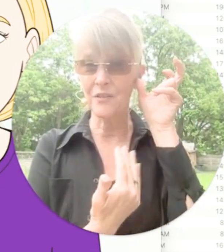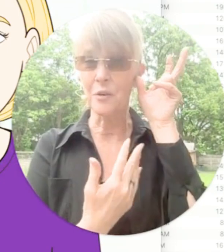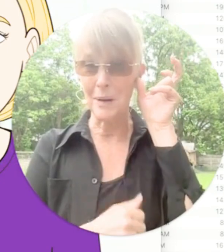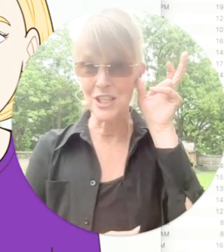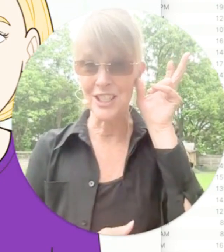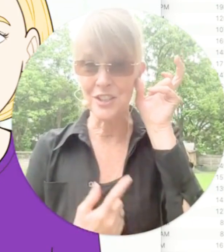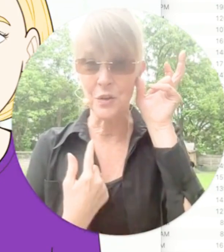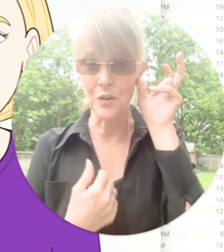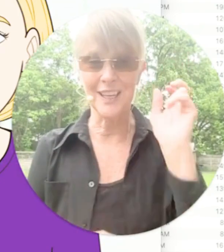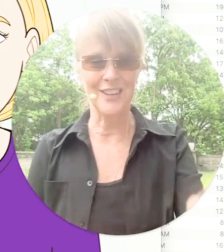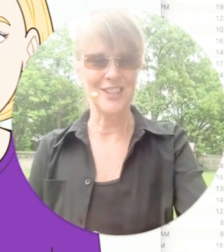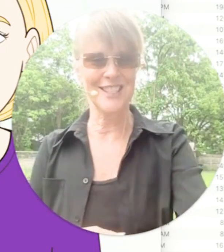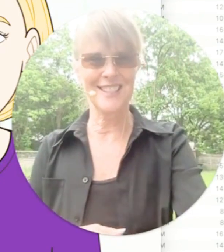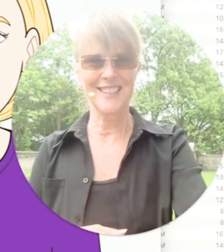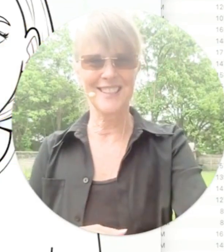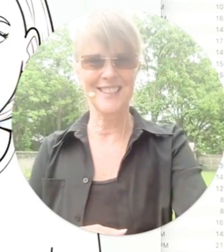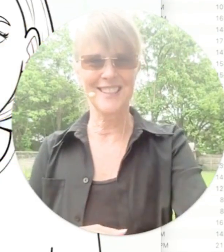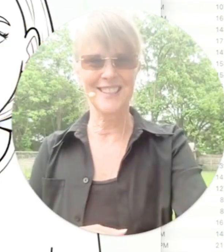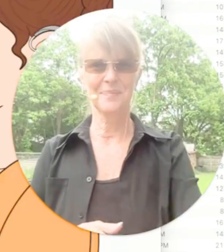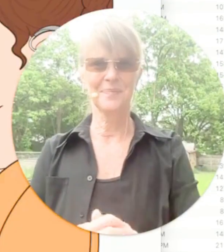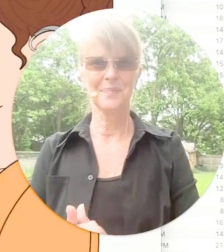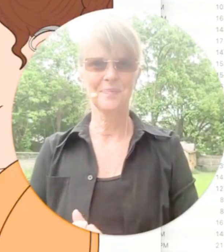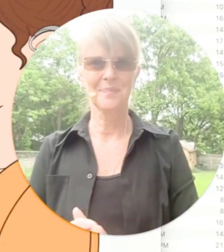that information to your ears.